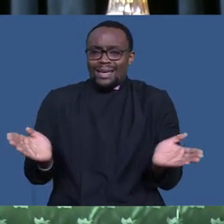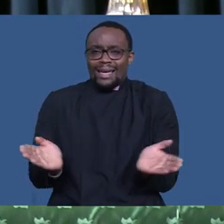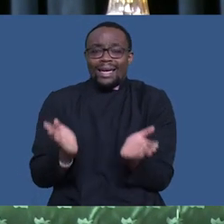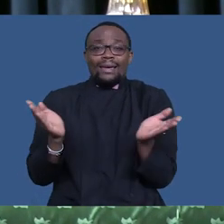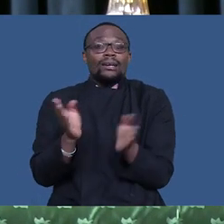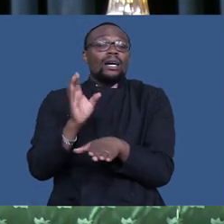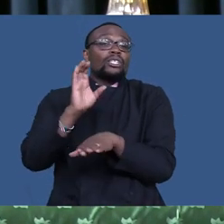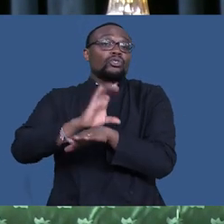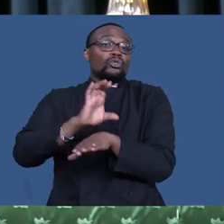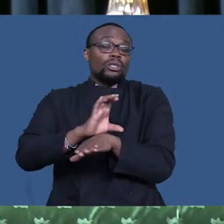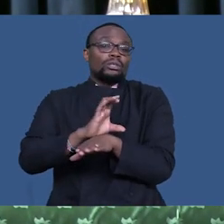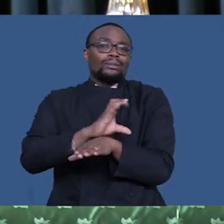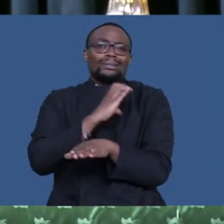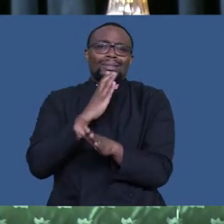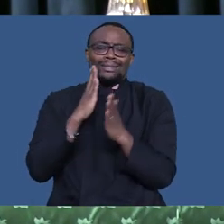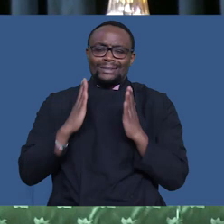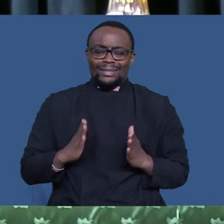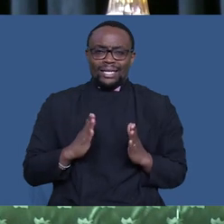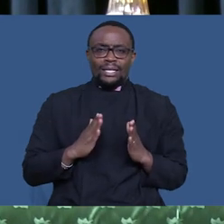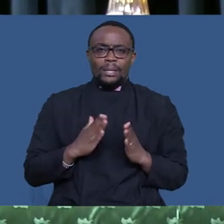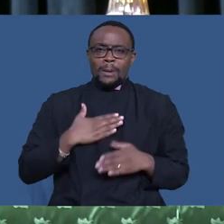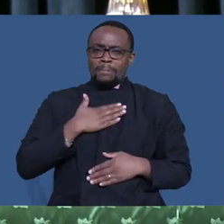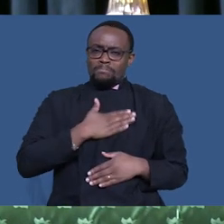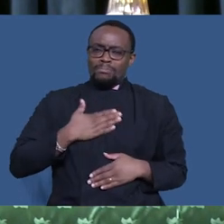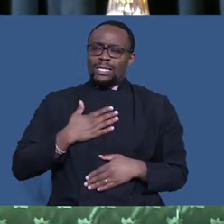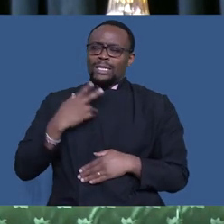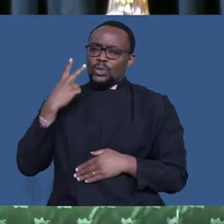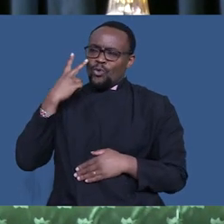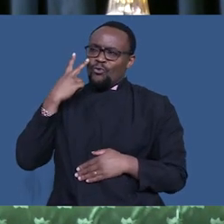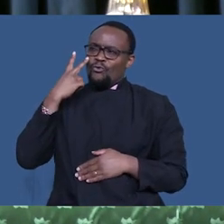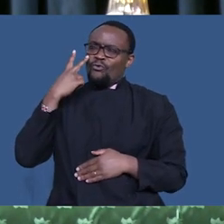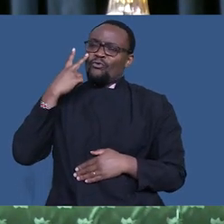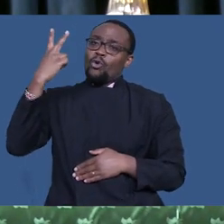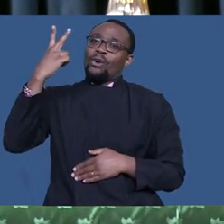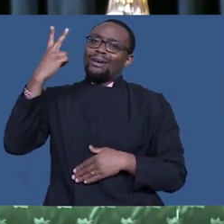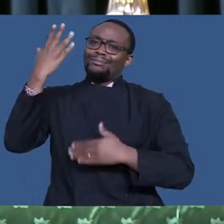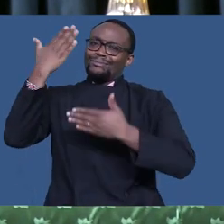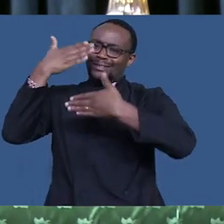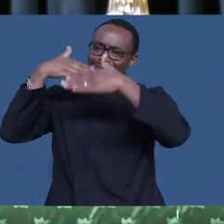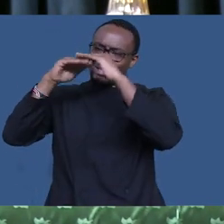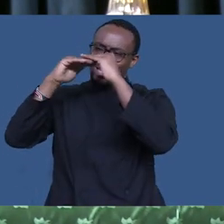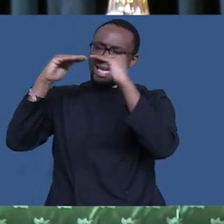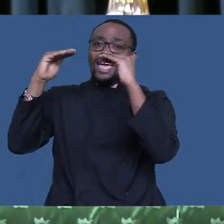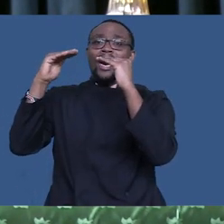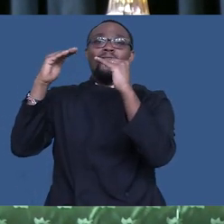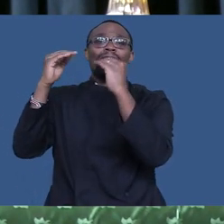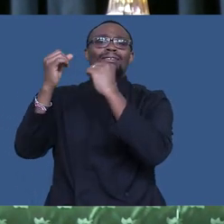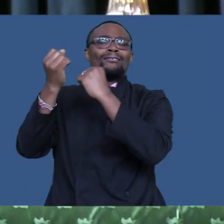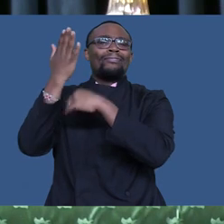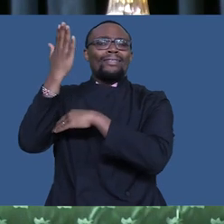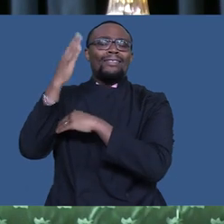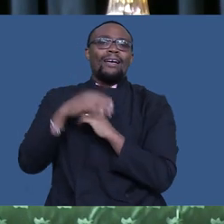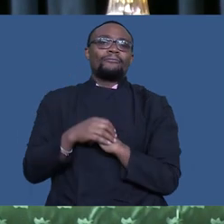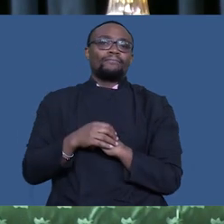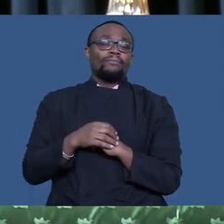the believers to set their sight on heavenly realities.